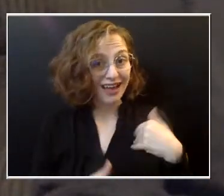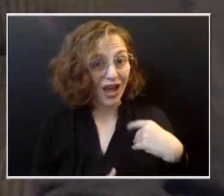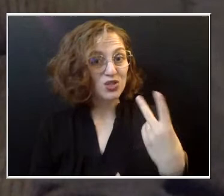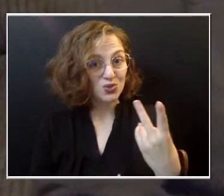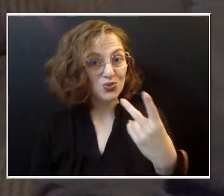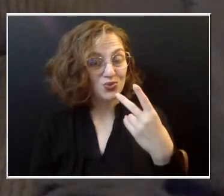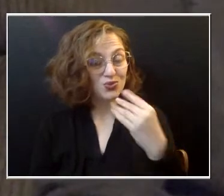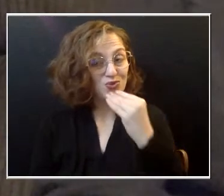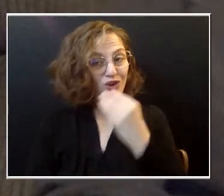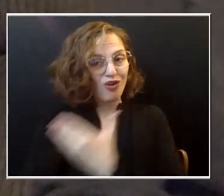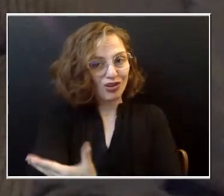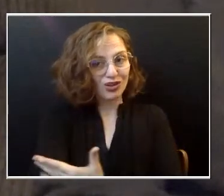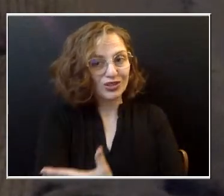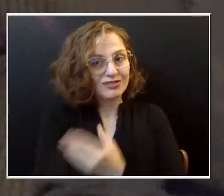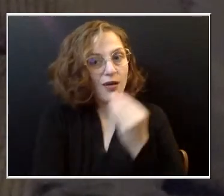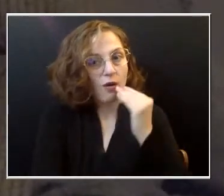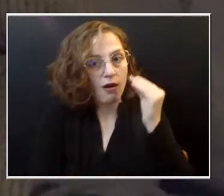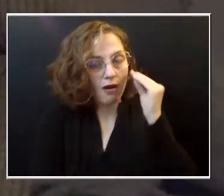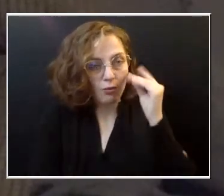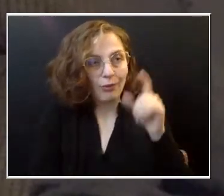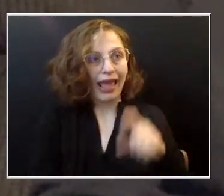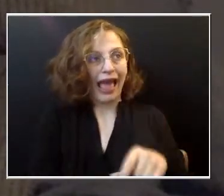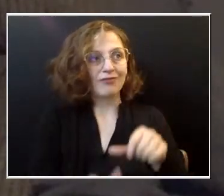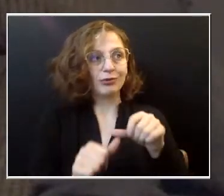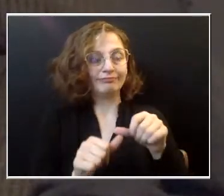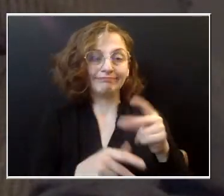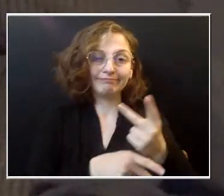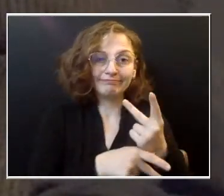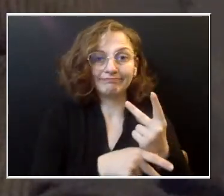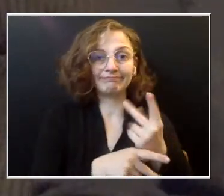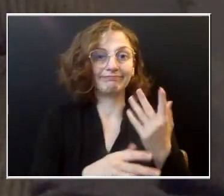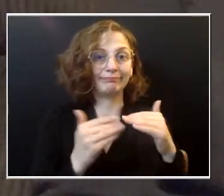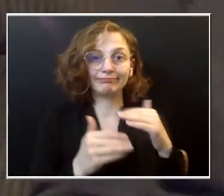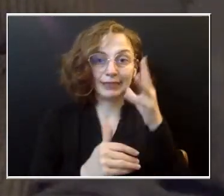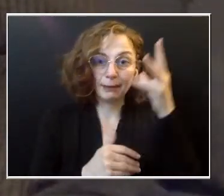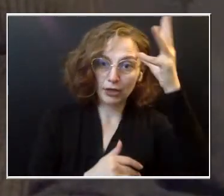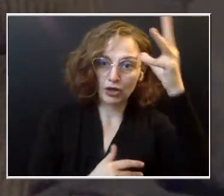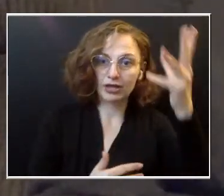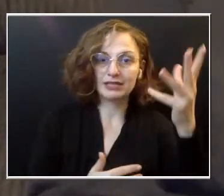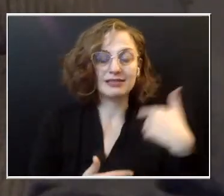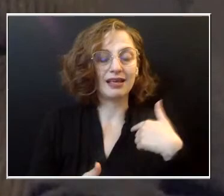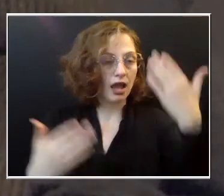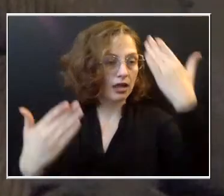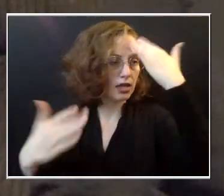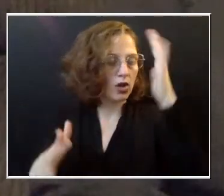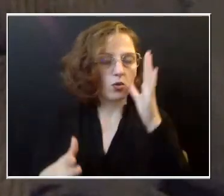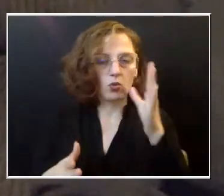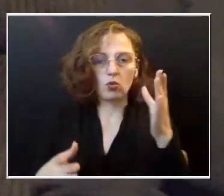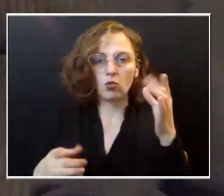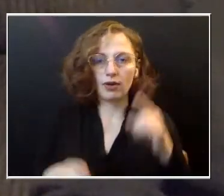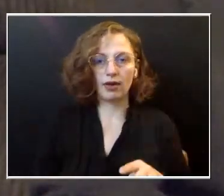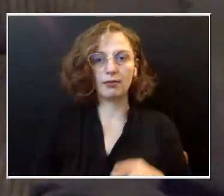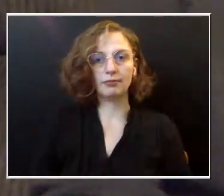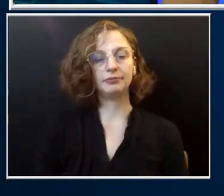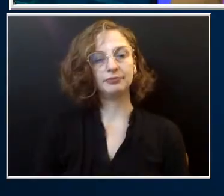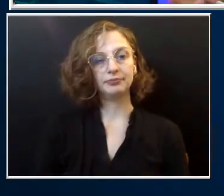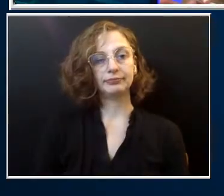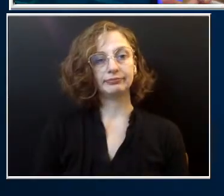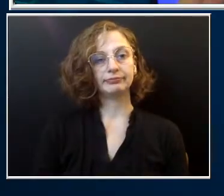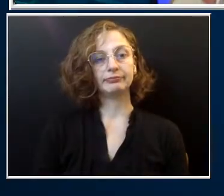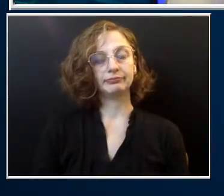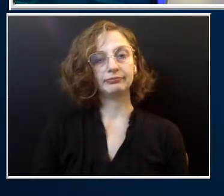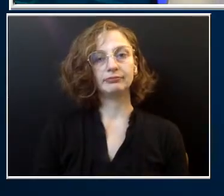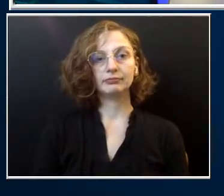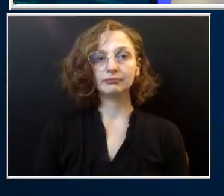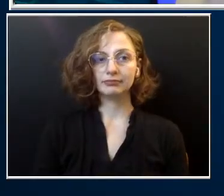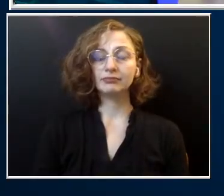home, and I really didn't know what was going to happen. Yeah, just a completely